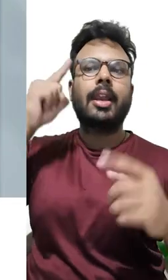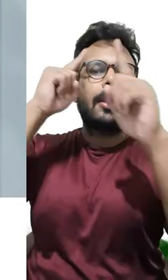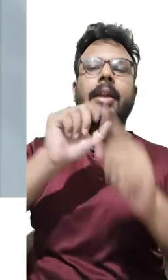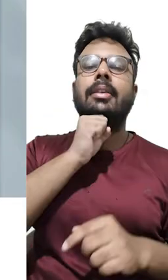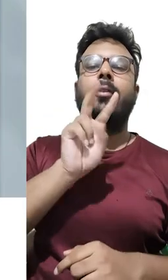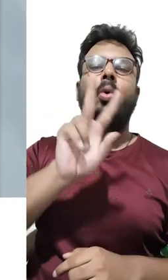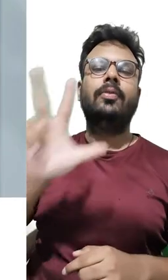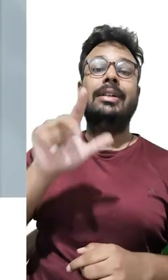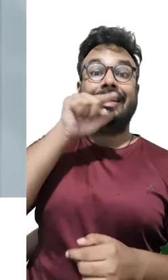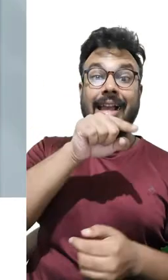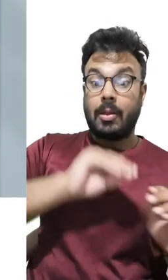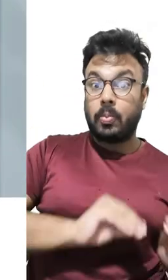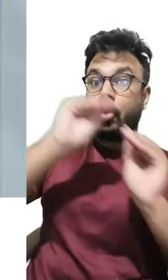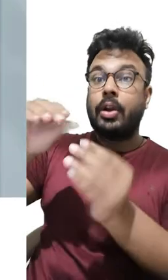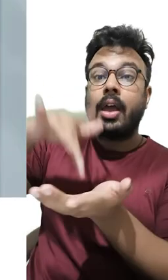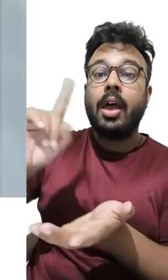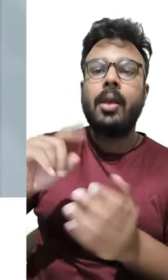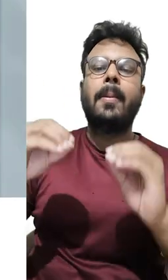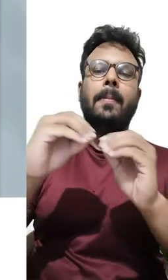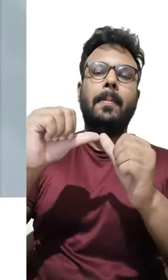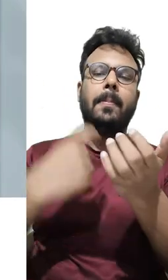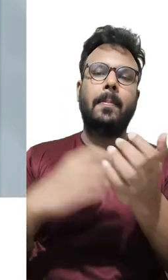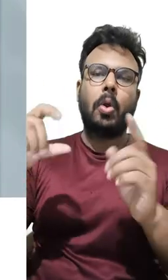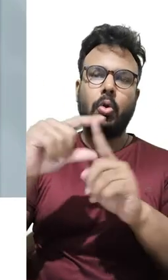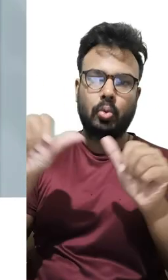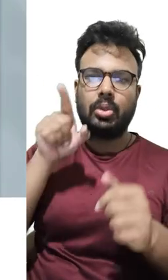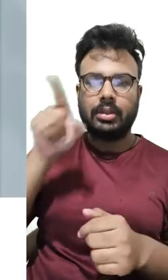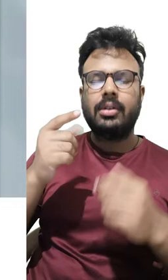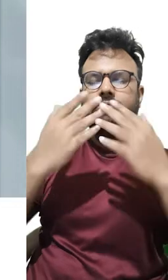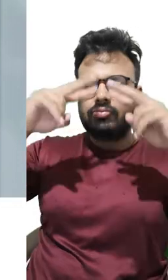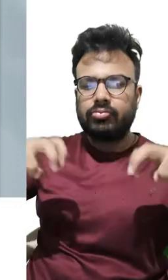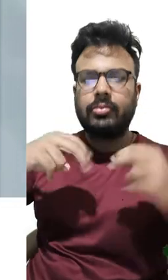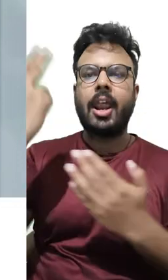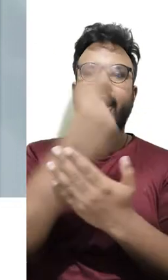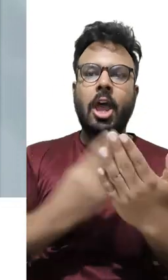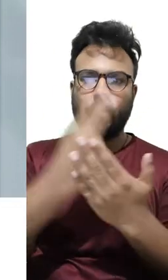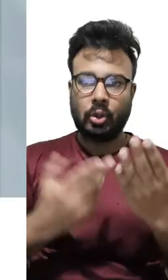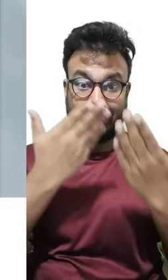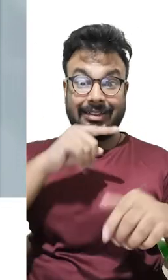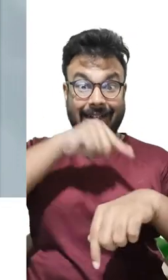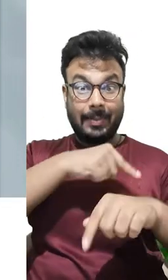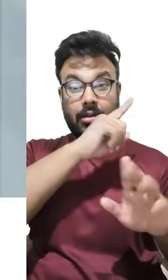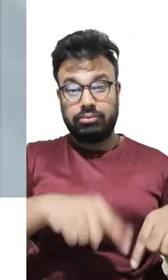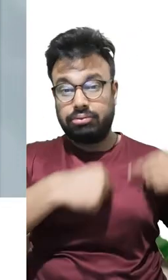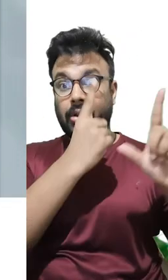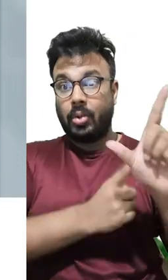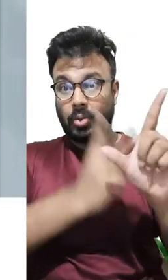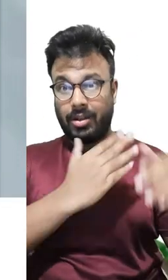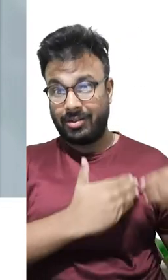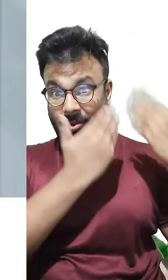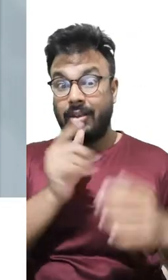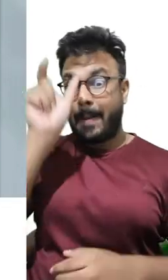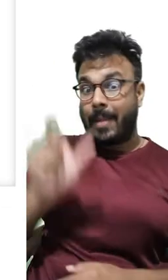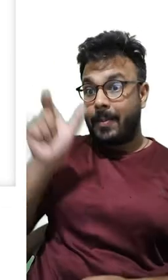accountant, Bupen finally decided he would pursue his passion and at the age of 28, moved to Baroda